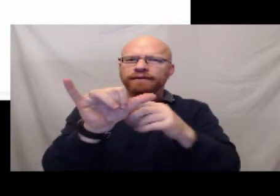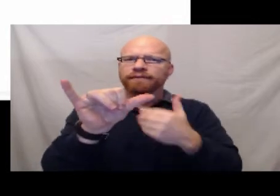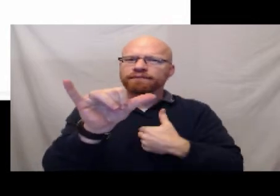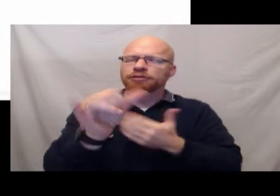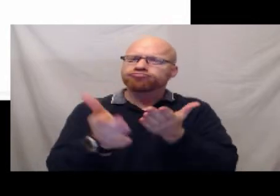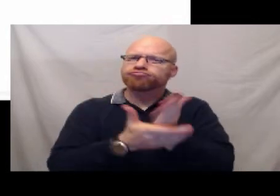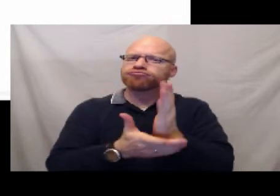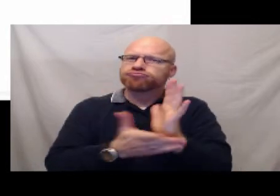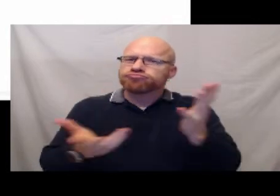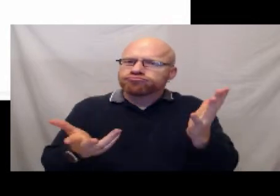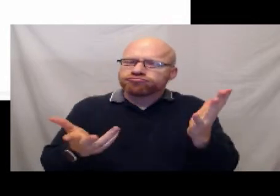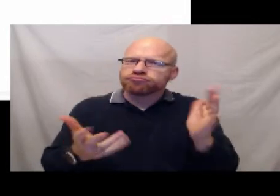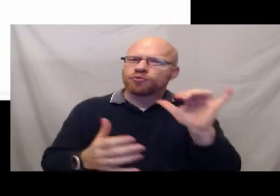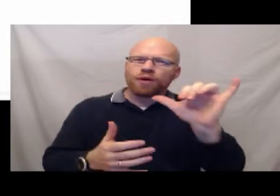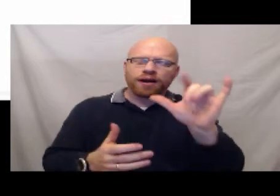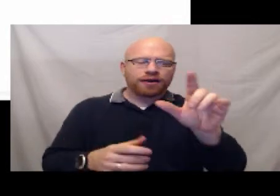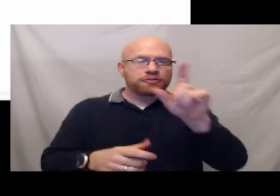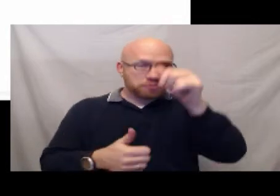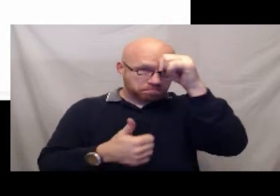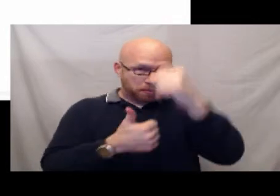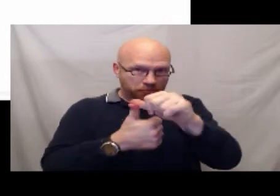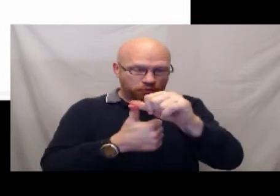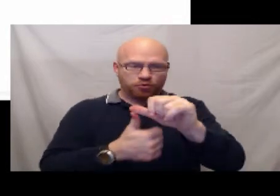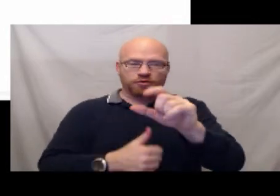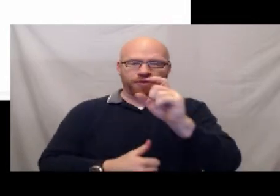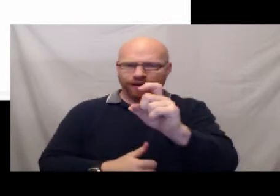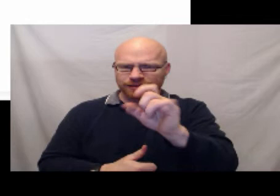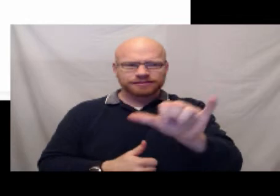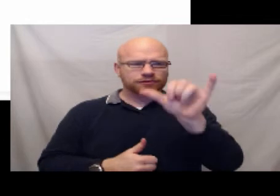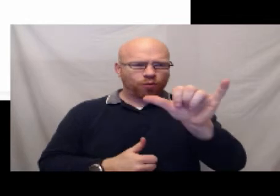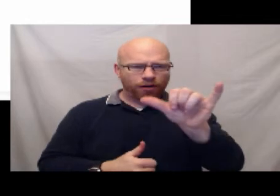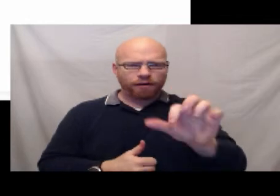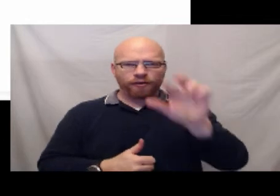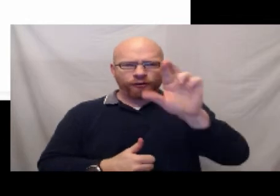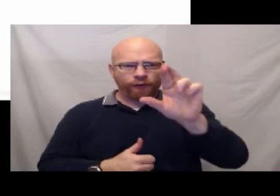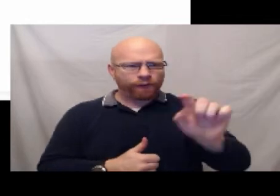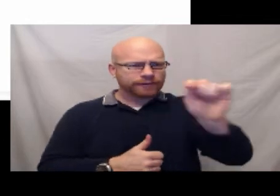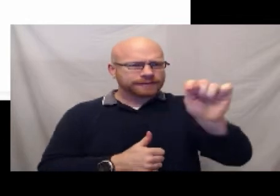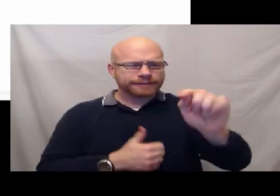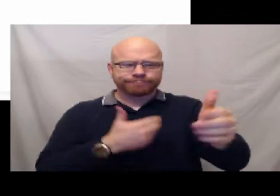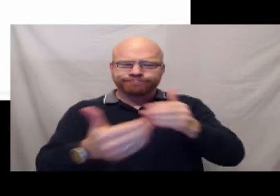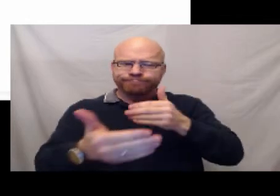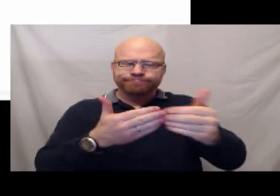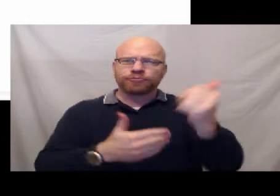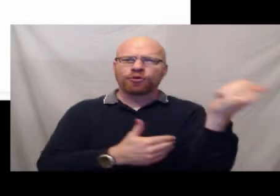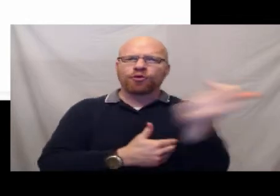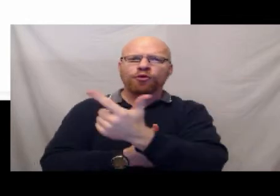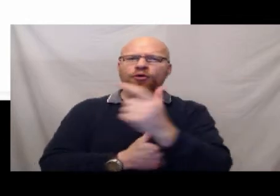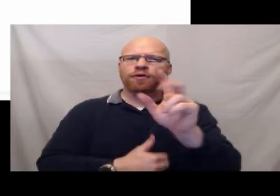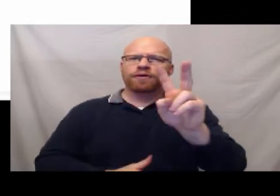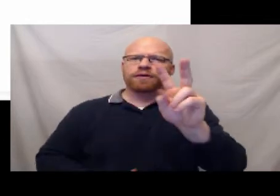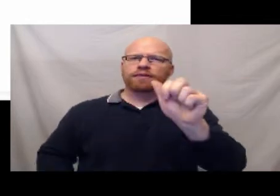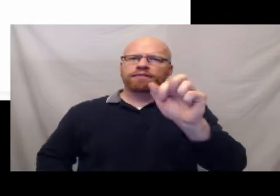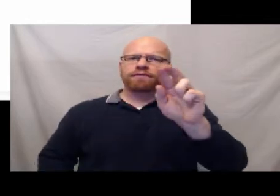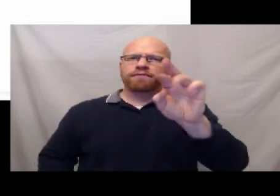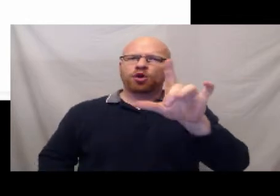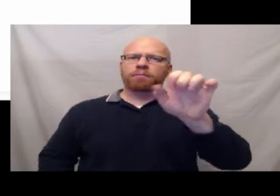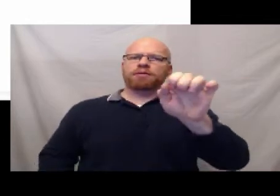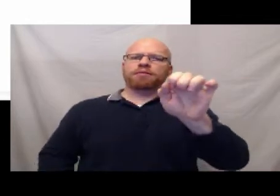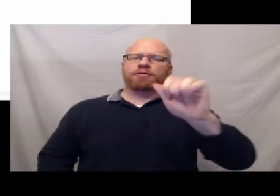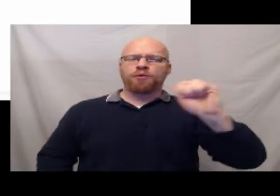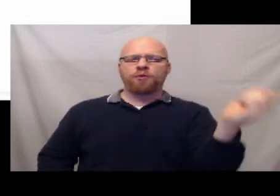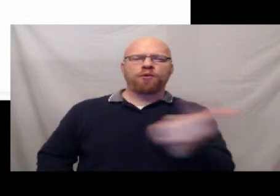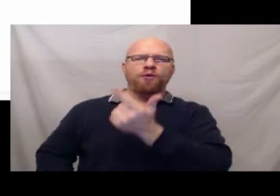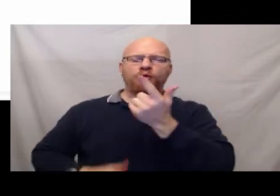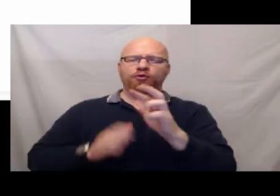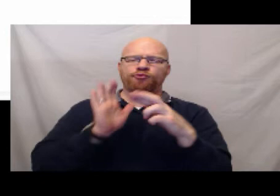x, but we use y now. And that's okay. Remember, x, y, r, t, w, whatnot doesn't make a difference.